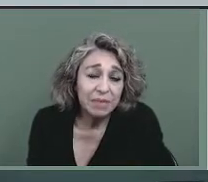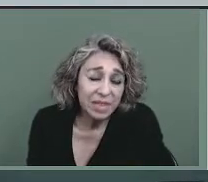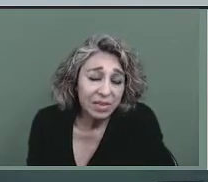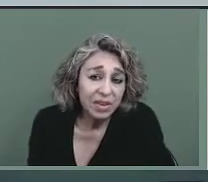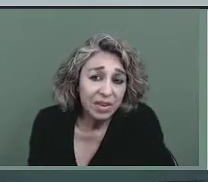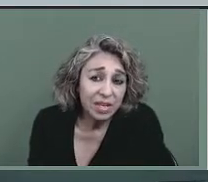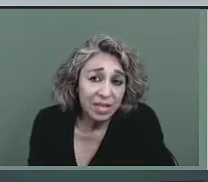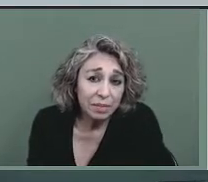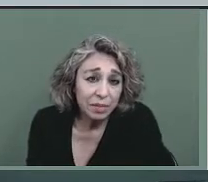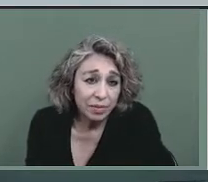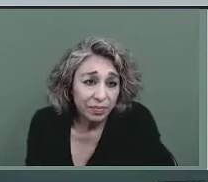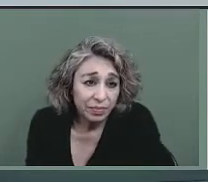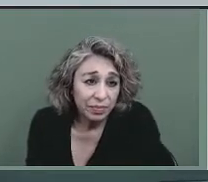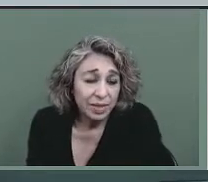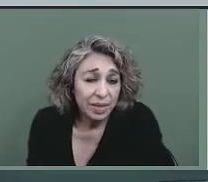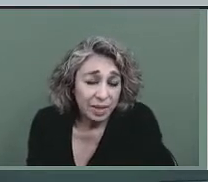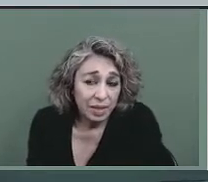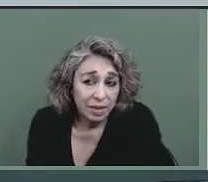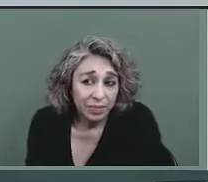I'm just giving you an example.